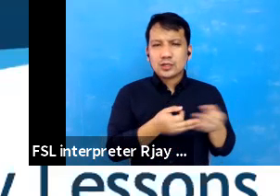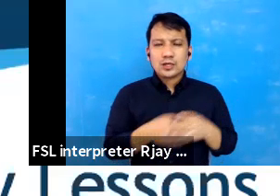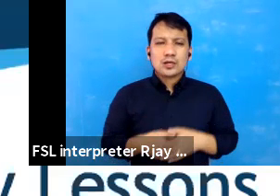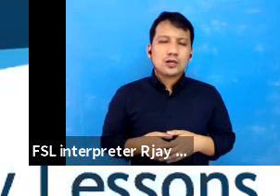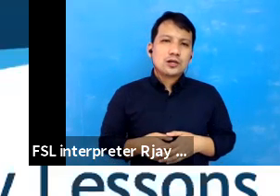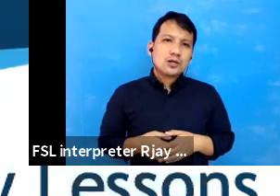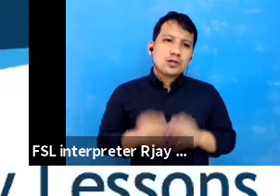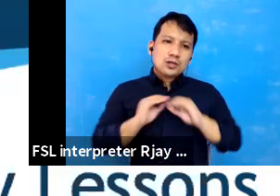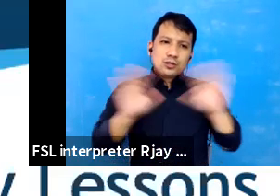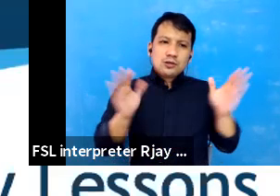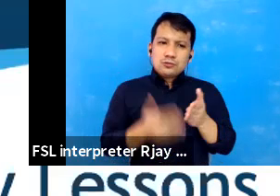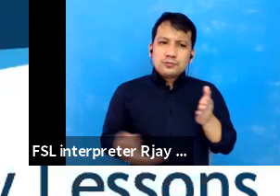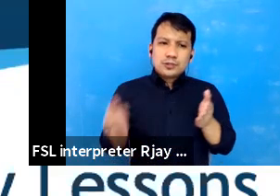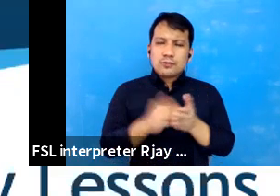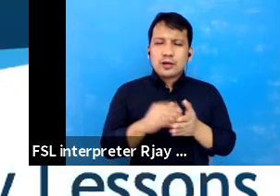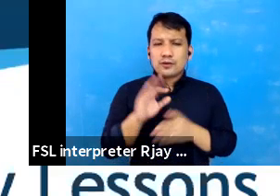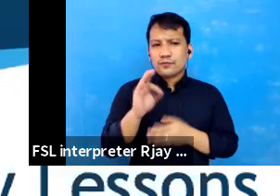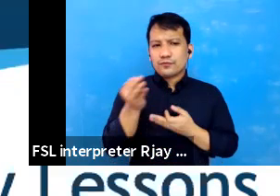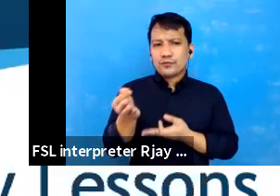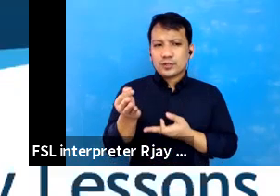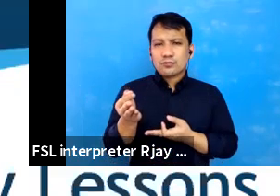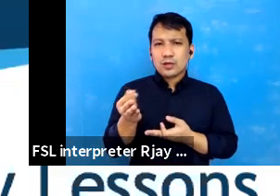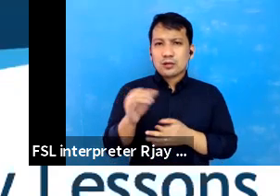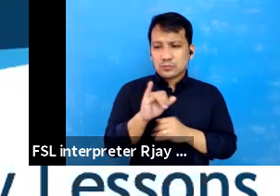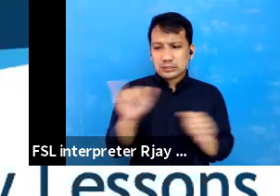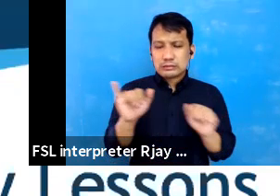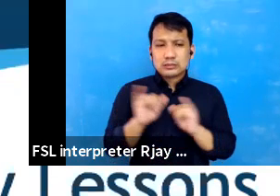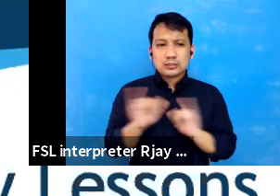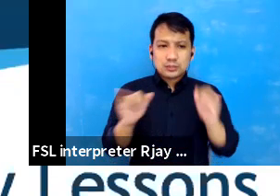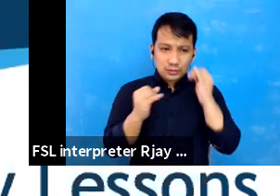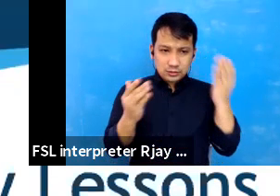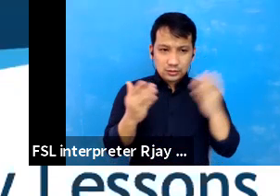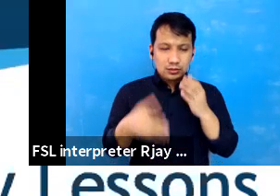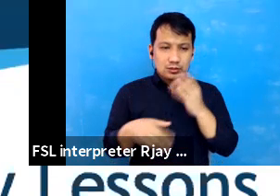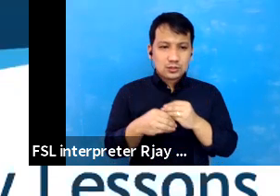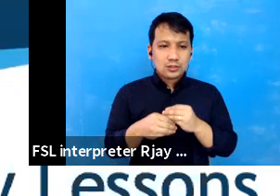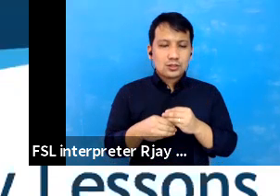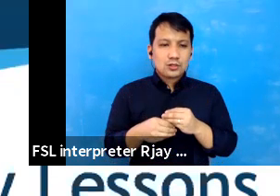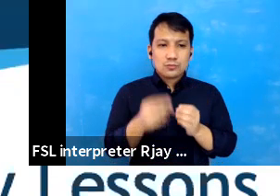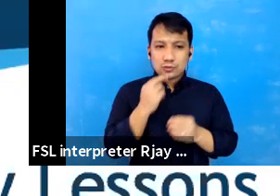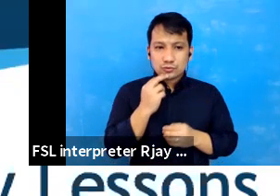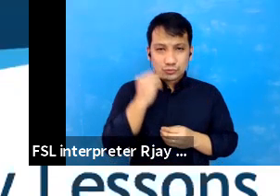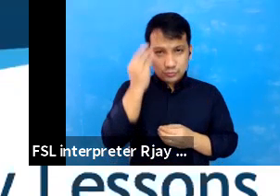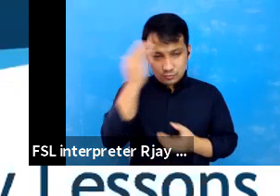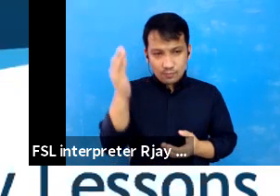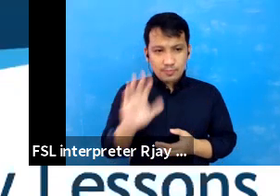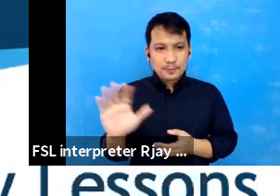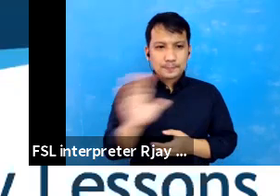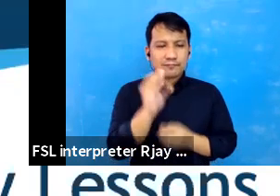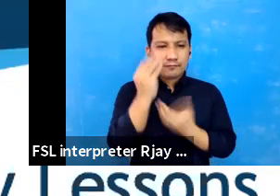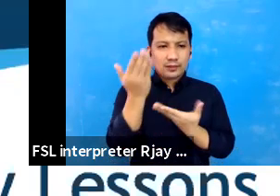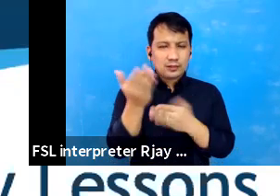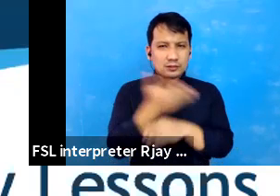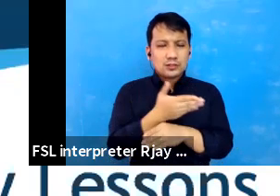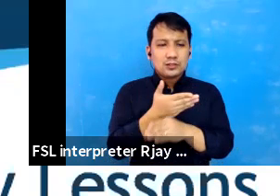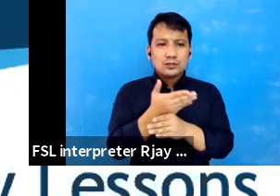have to keep repeating this, hindi lang feeding, ngunit pati na rin yung mga nutrition sensitive interventions,